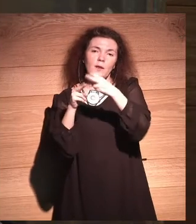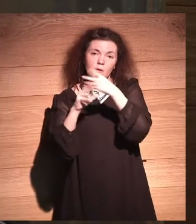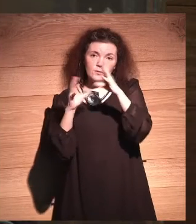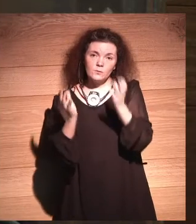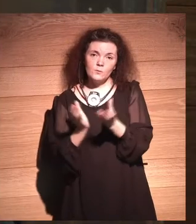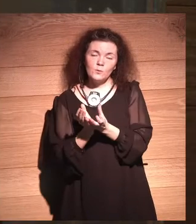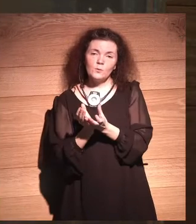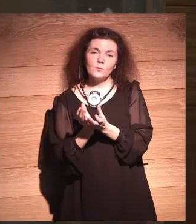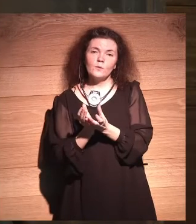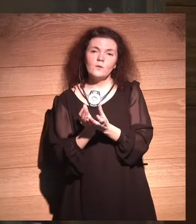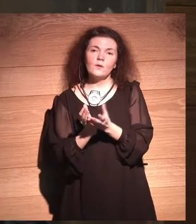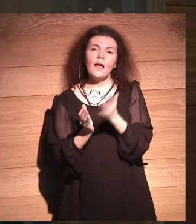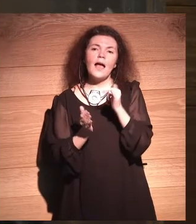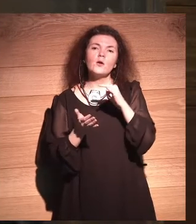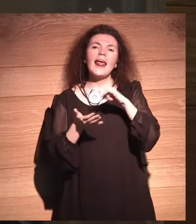the world